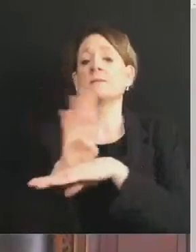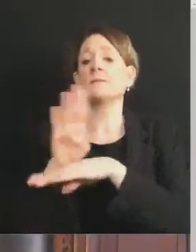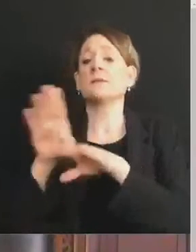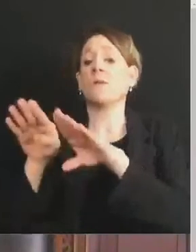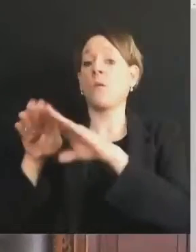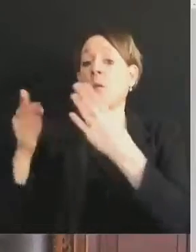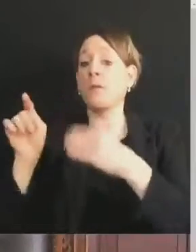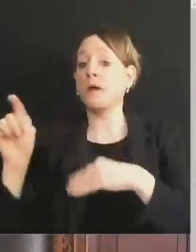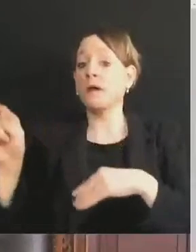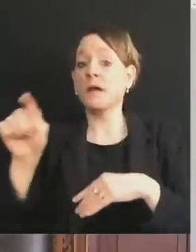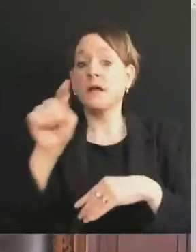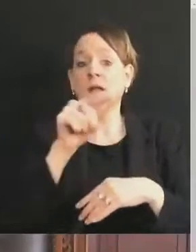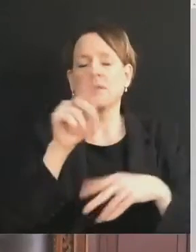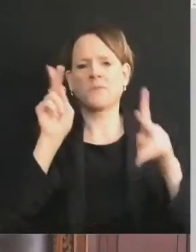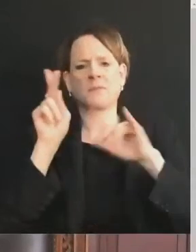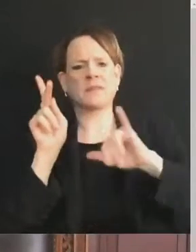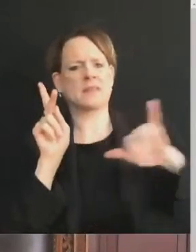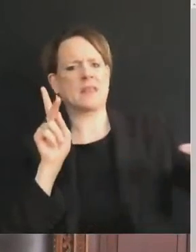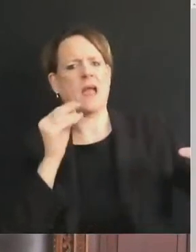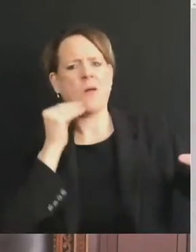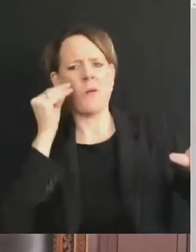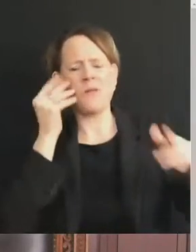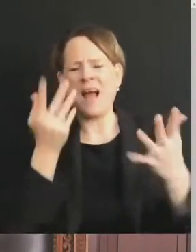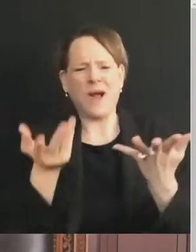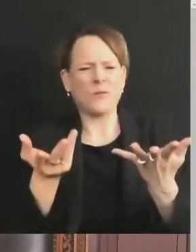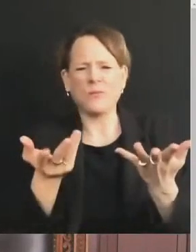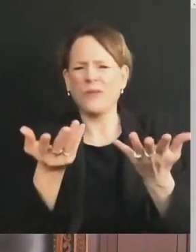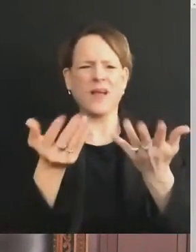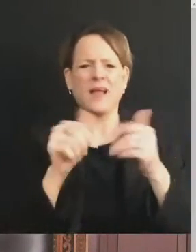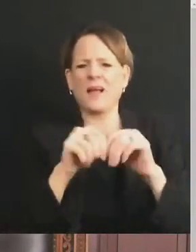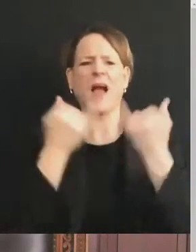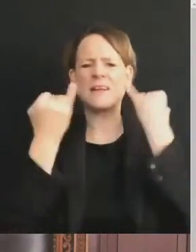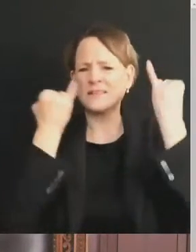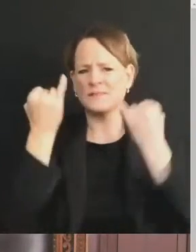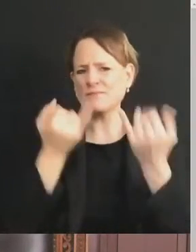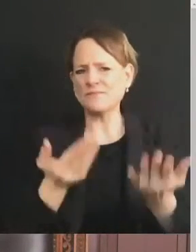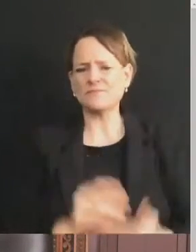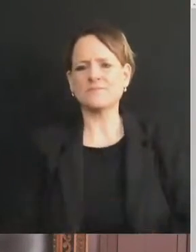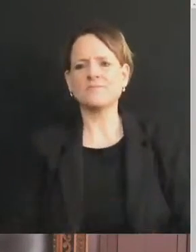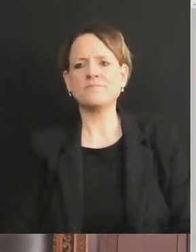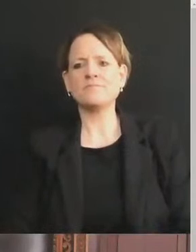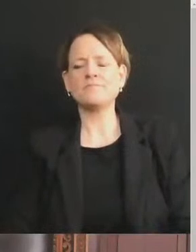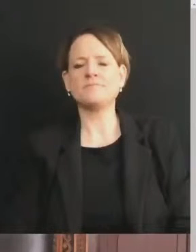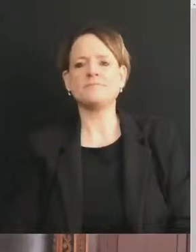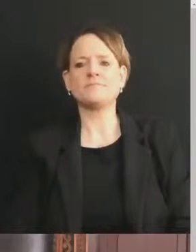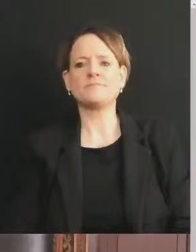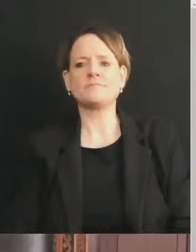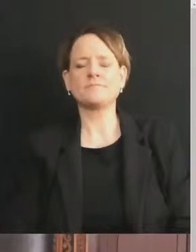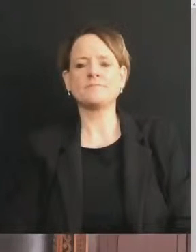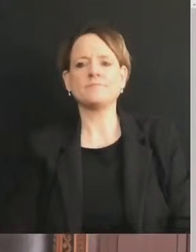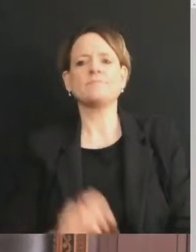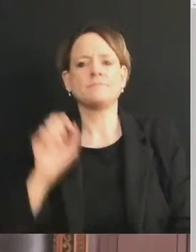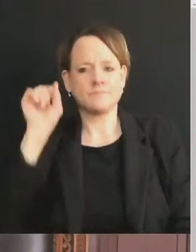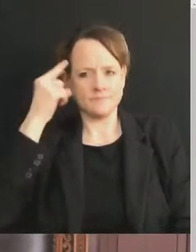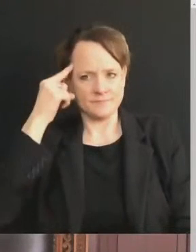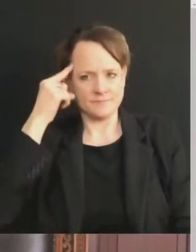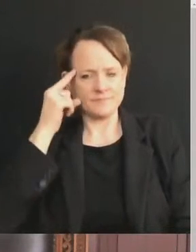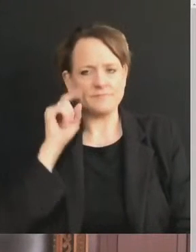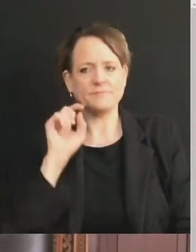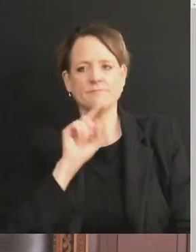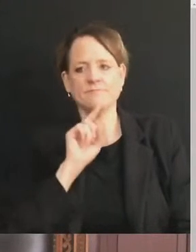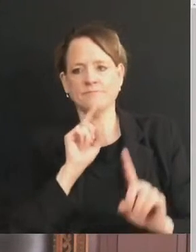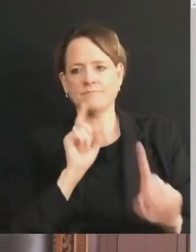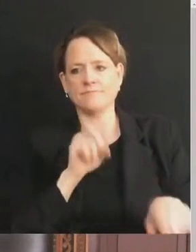at any opportunity to stop this in its tracks. The unfortunate thing, as you had mentioned, is